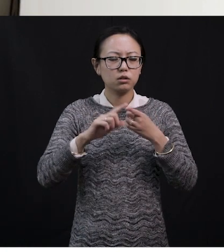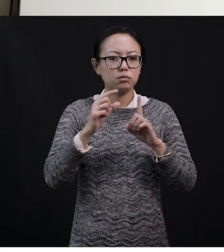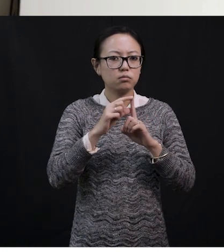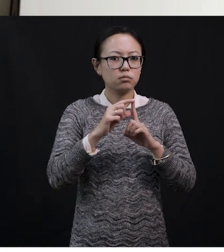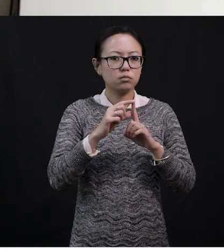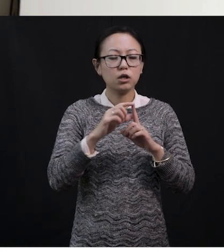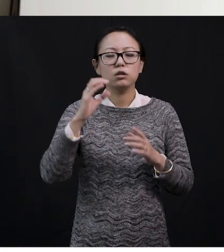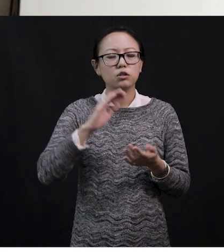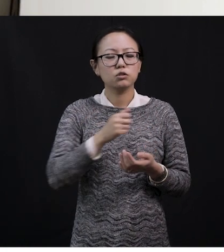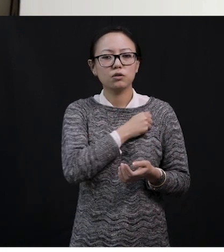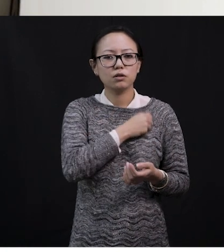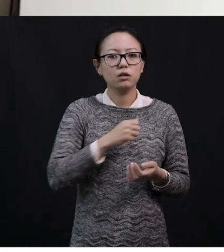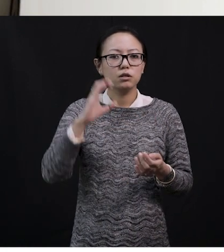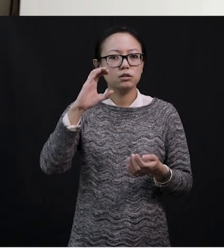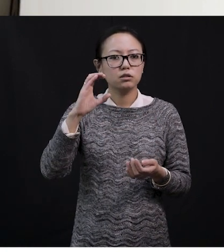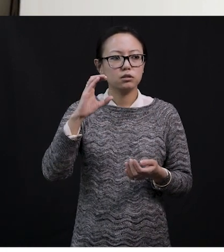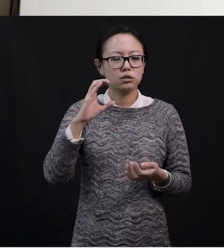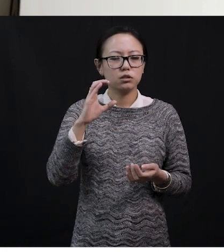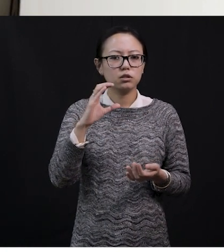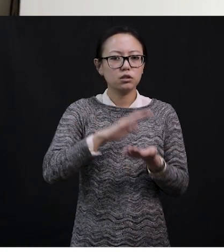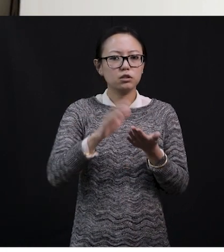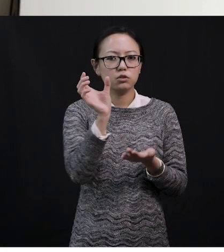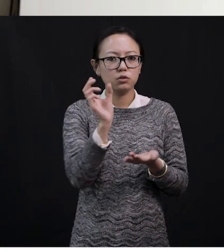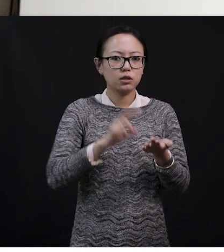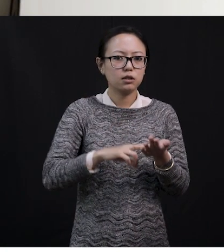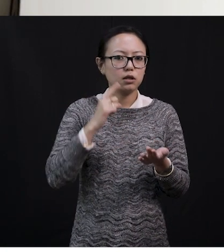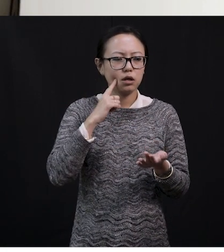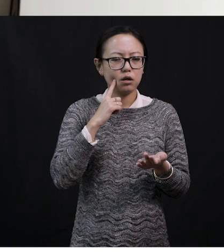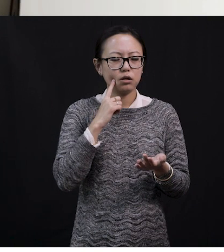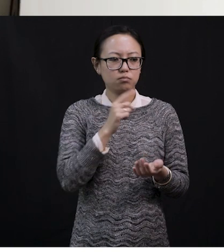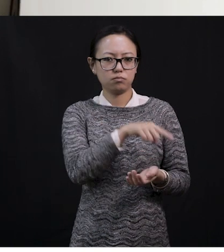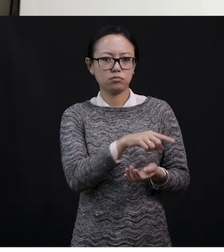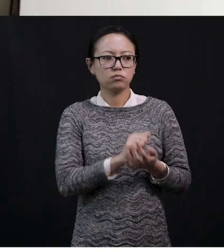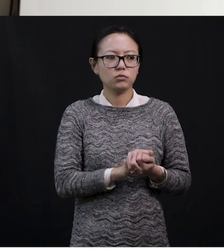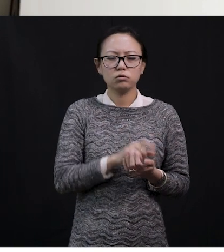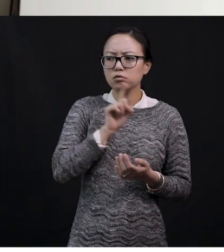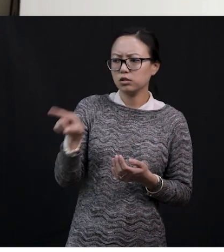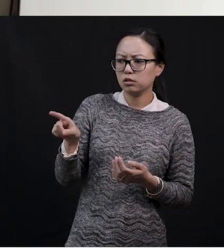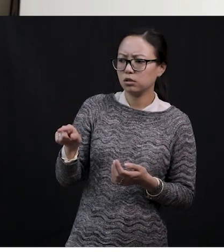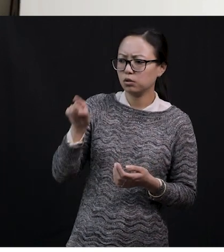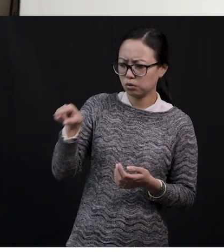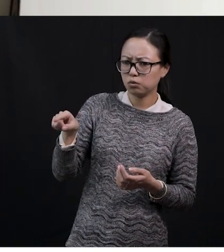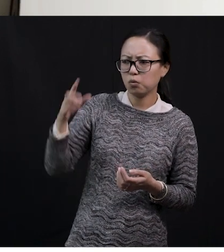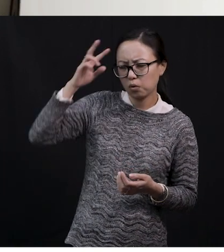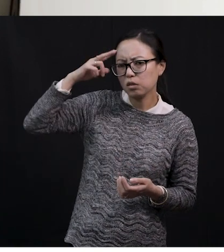to Ranchi at all? Replied Chunilal. Are you trying to tell me that you have doubt about going on a